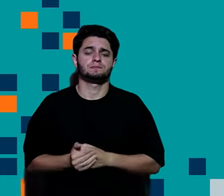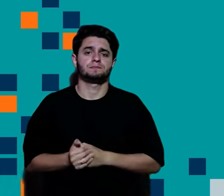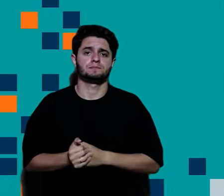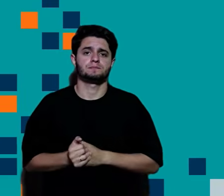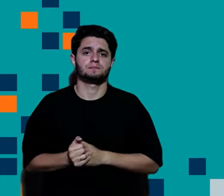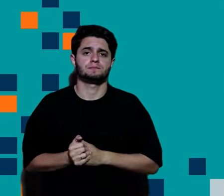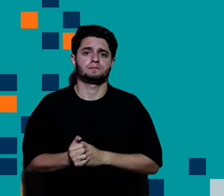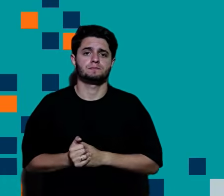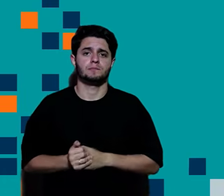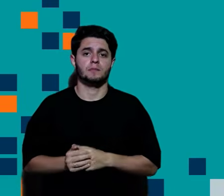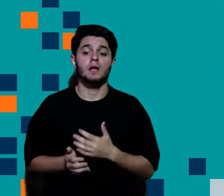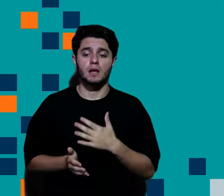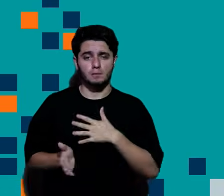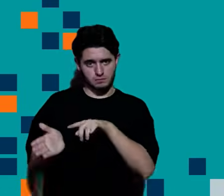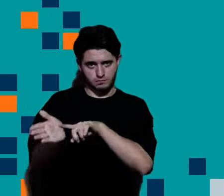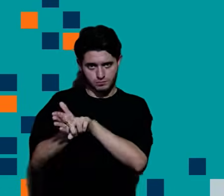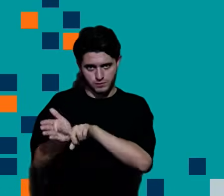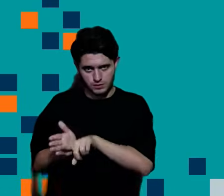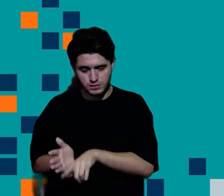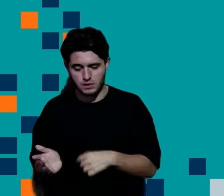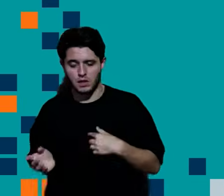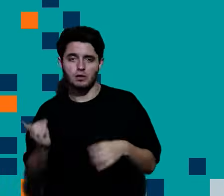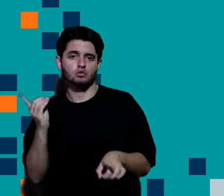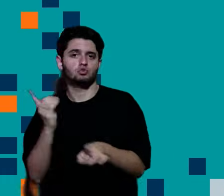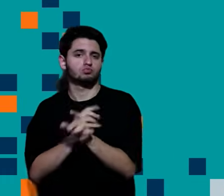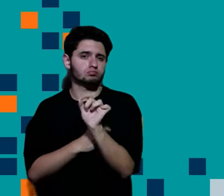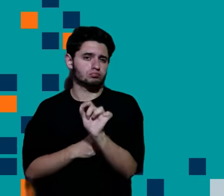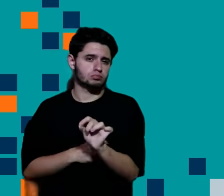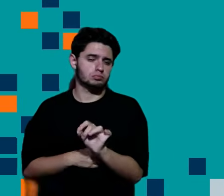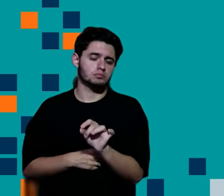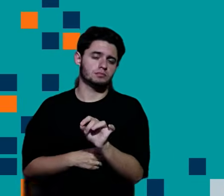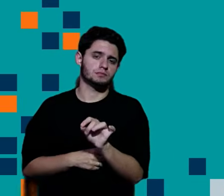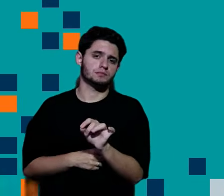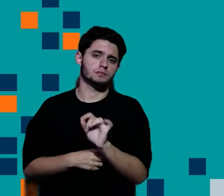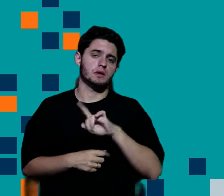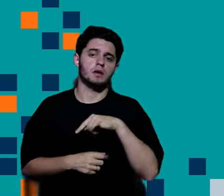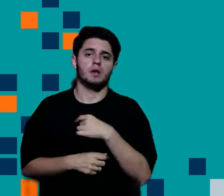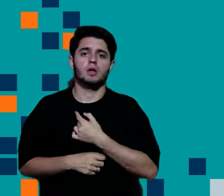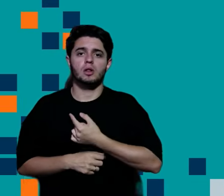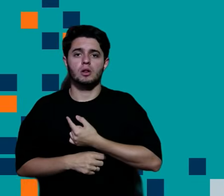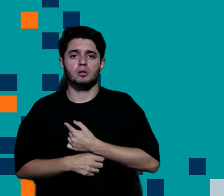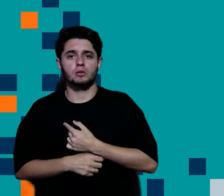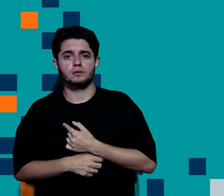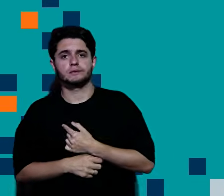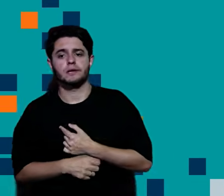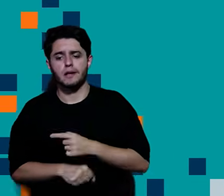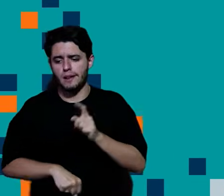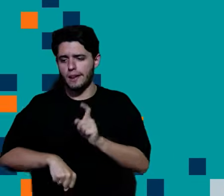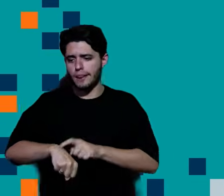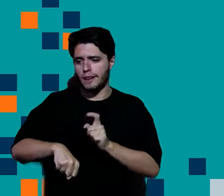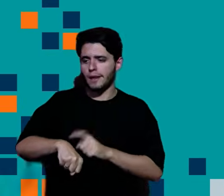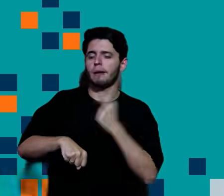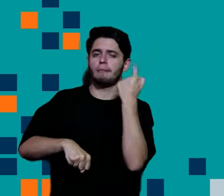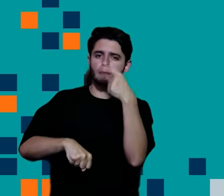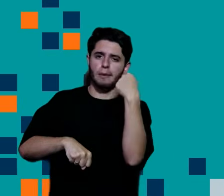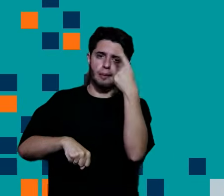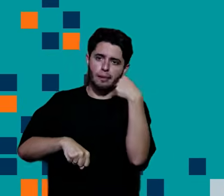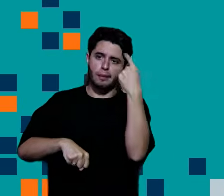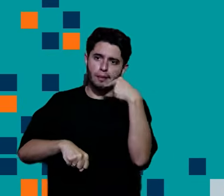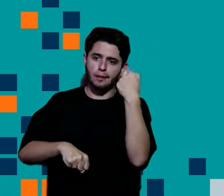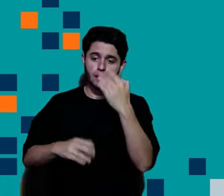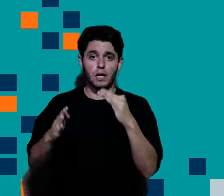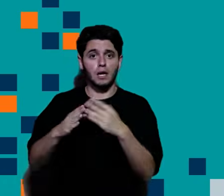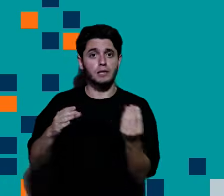in researching my book that I found extraordinary is we spend more time